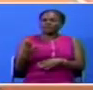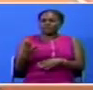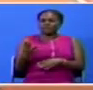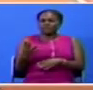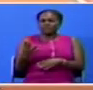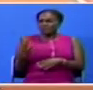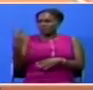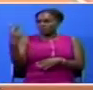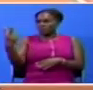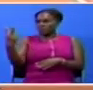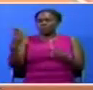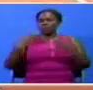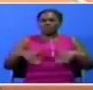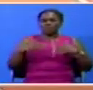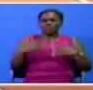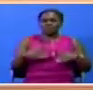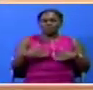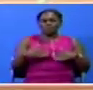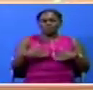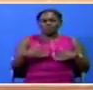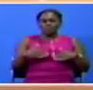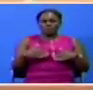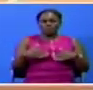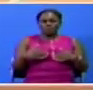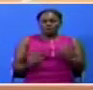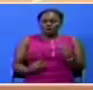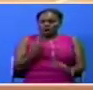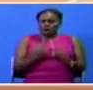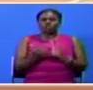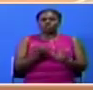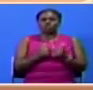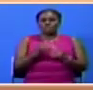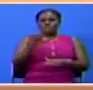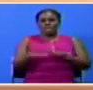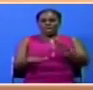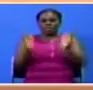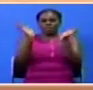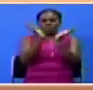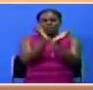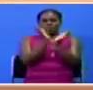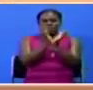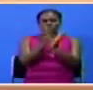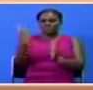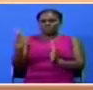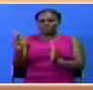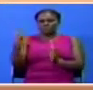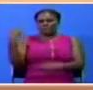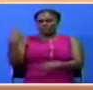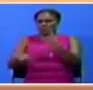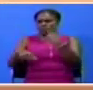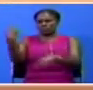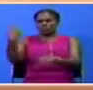and Boniface Moresa treated spectators to a spectacular race at the Nyayo National Stadium, with Kishoyan reigning supreme.